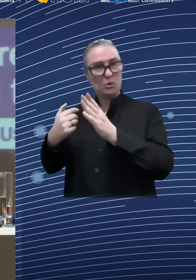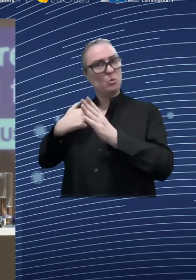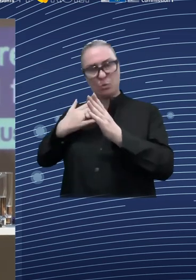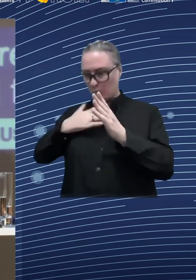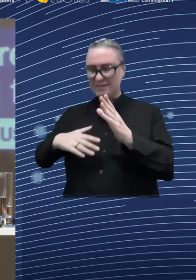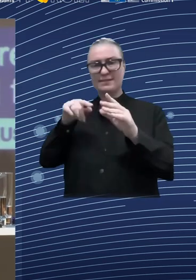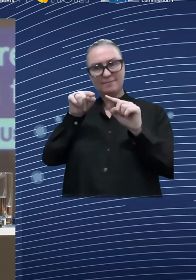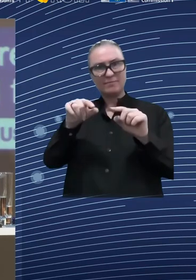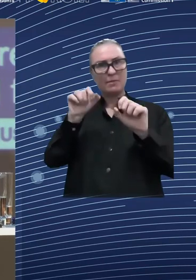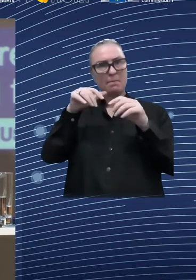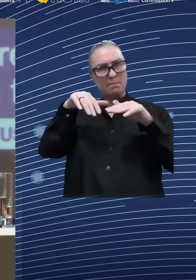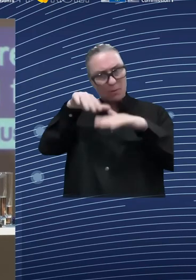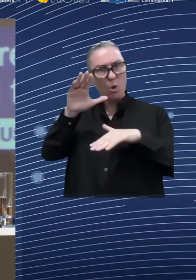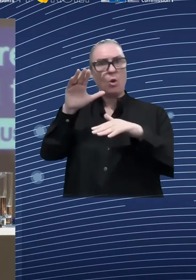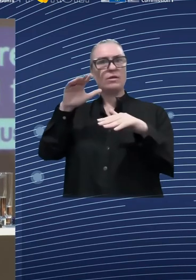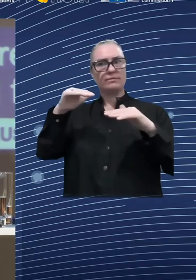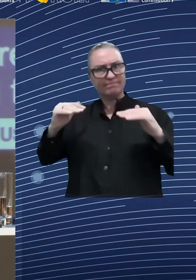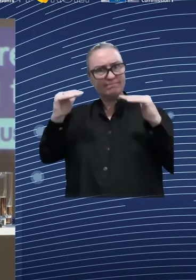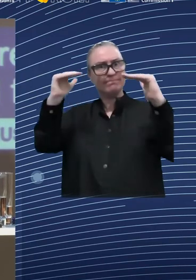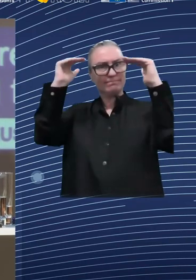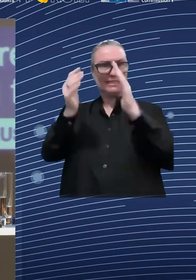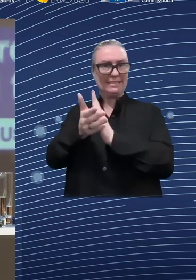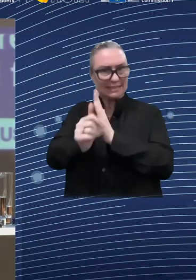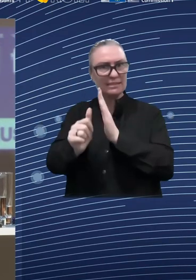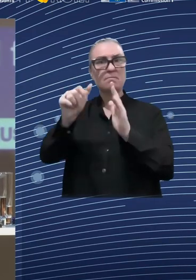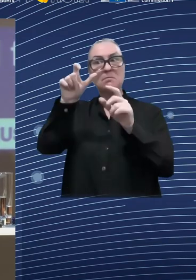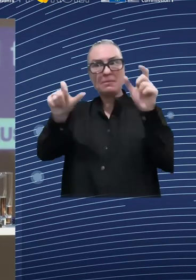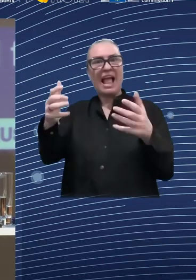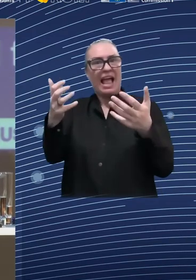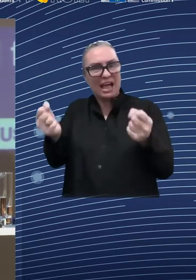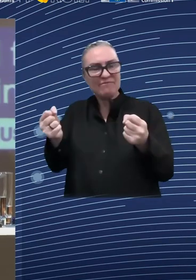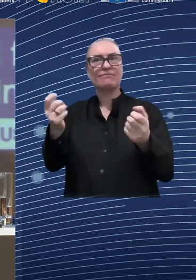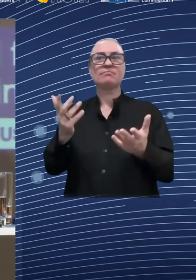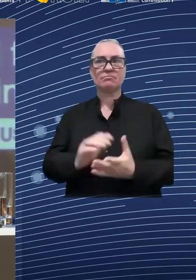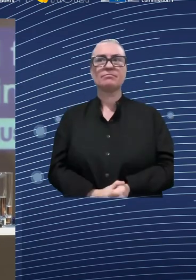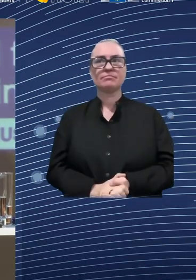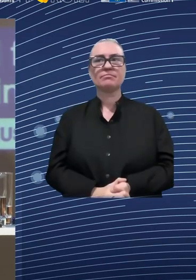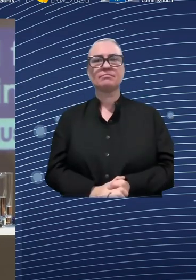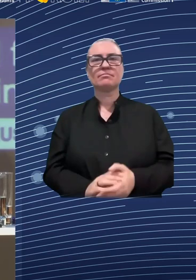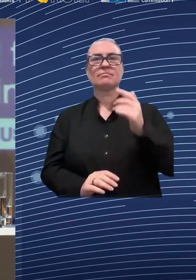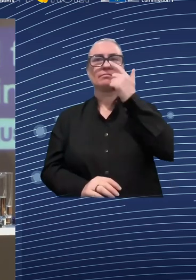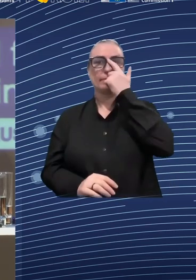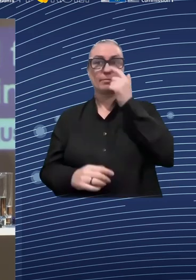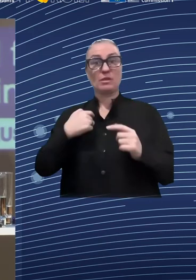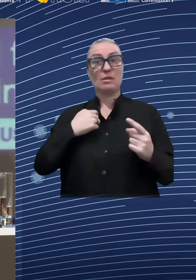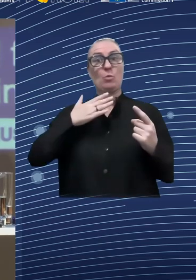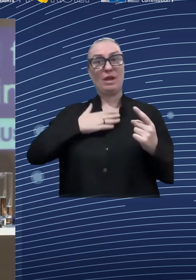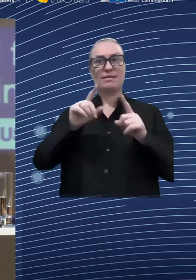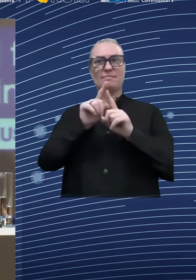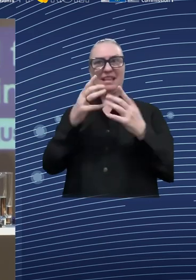let's say you're exiting post-primary, you're 17, 18 years old, and you know you have some kind of an idea of a career in